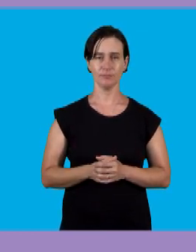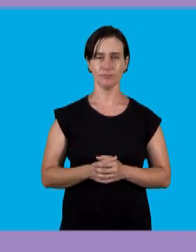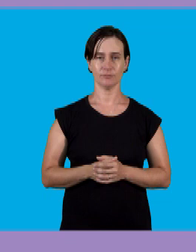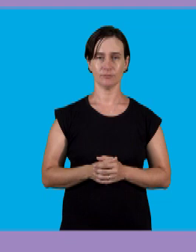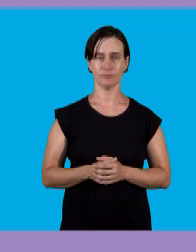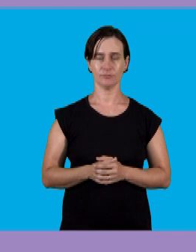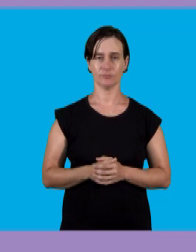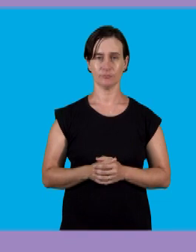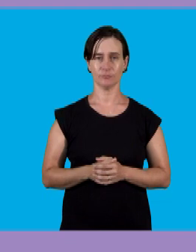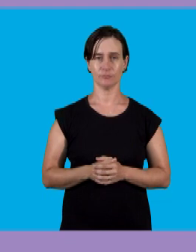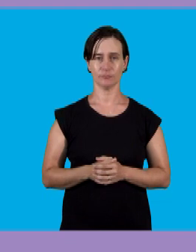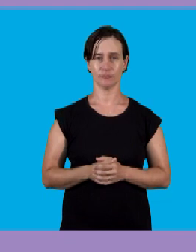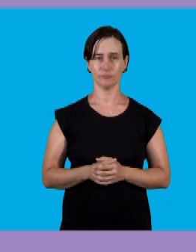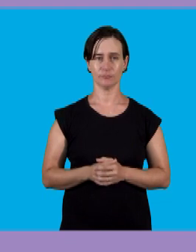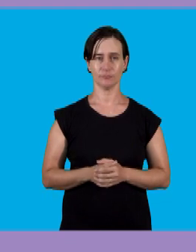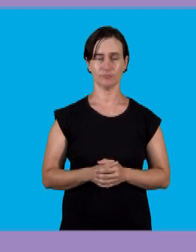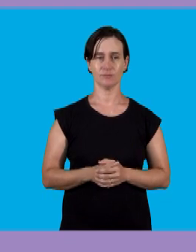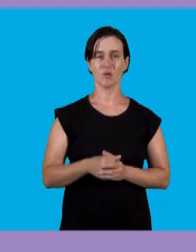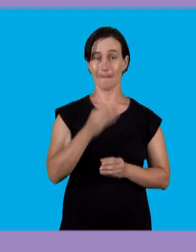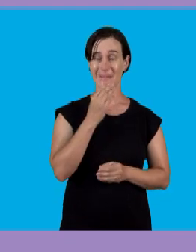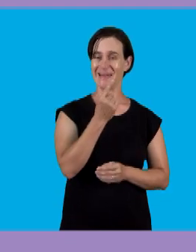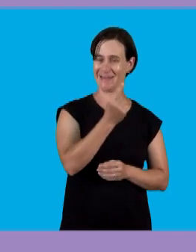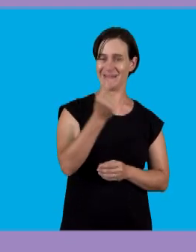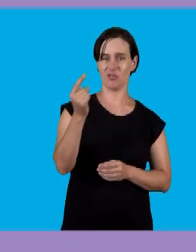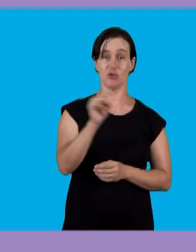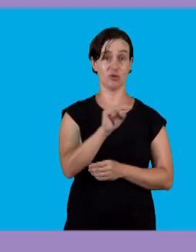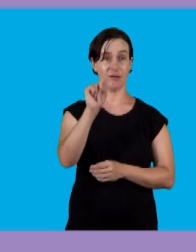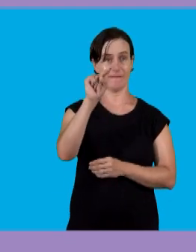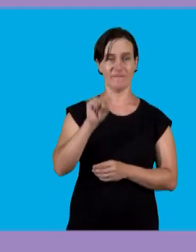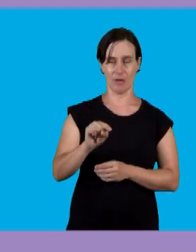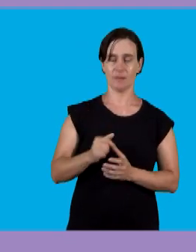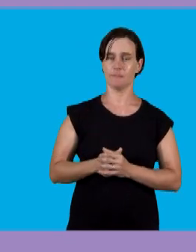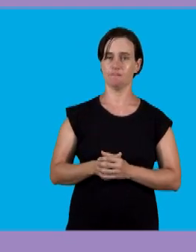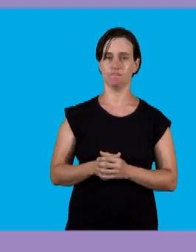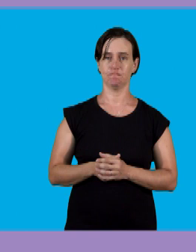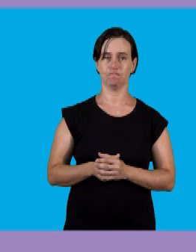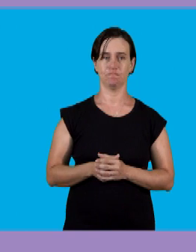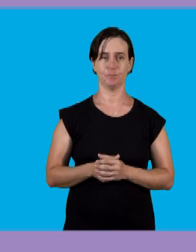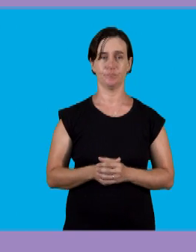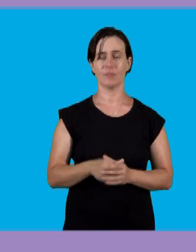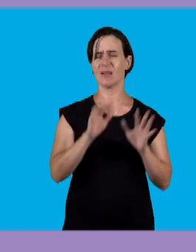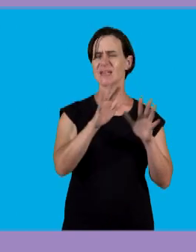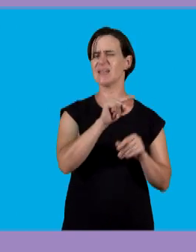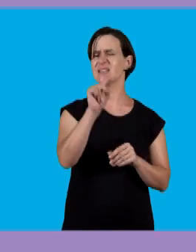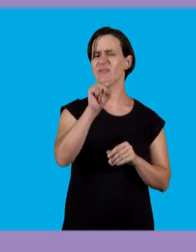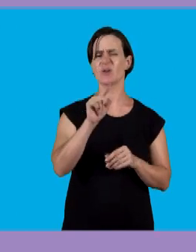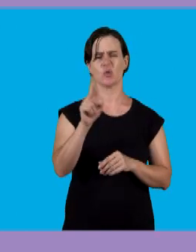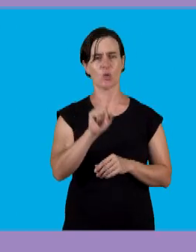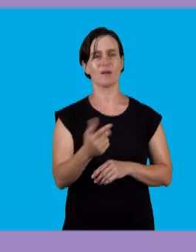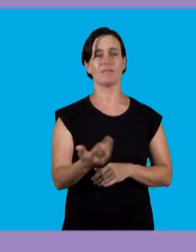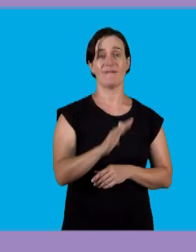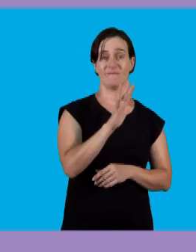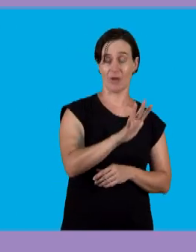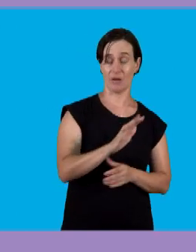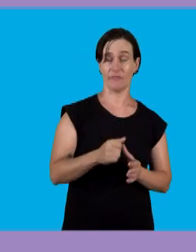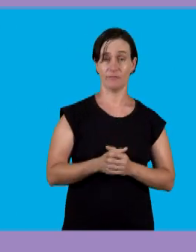cubed. So each of those terms are going to divide there. Then we have 10 divided by 2, that is 5. And